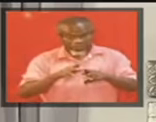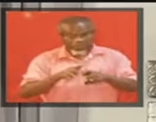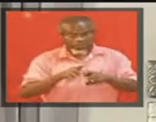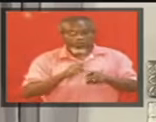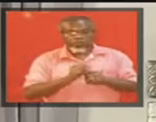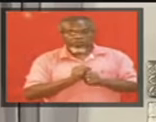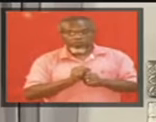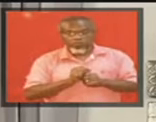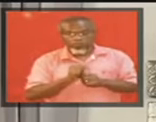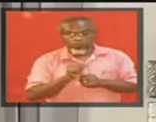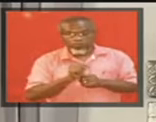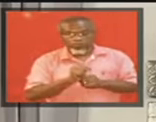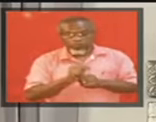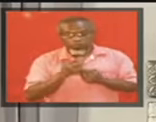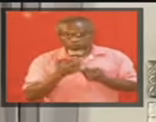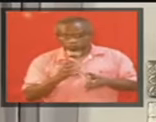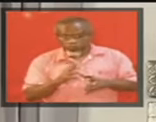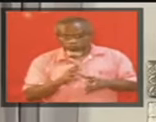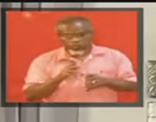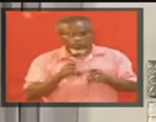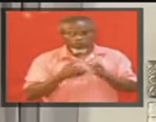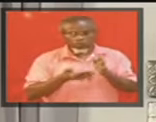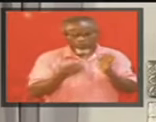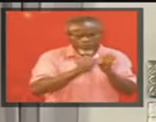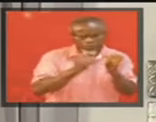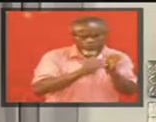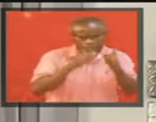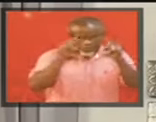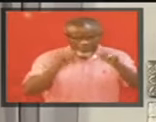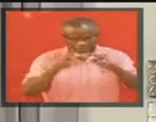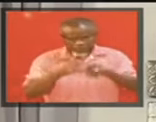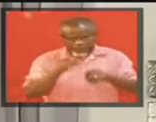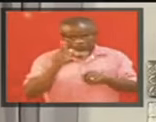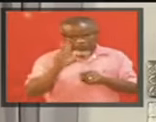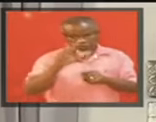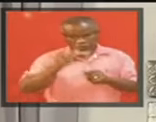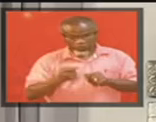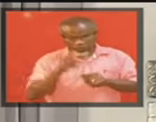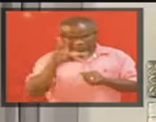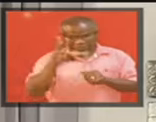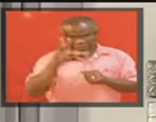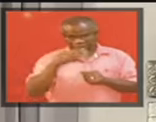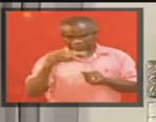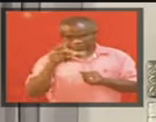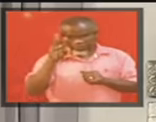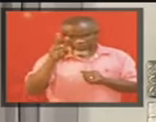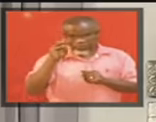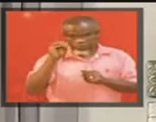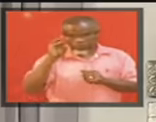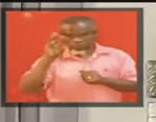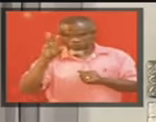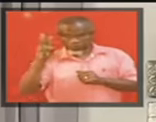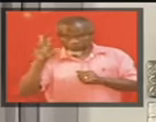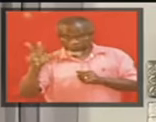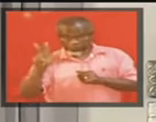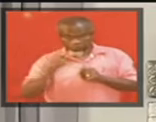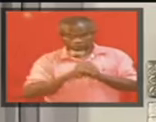26,644. Total number of repeated tests, 3,063. Private sector tests have now gone up